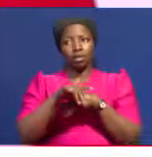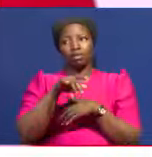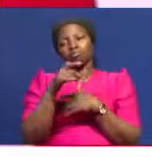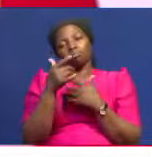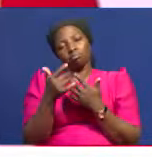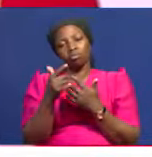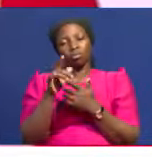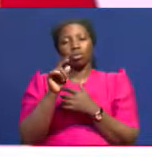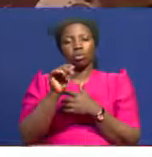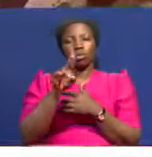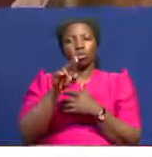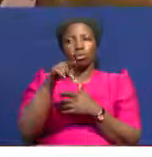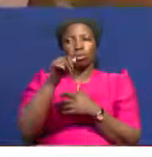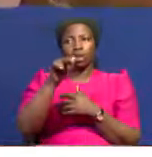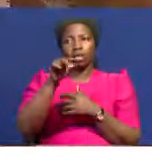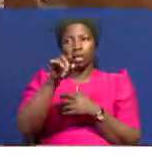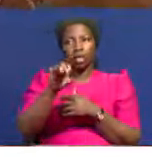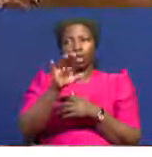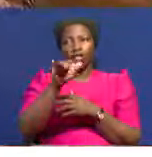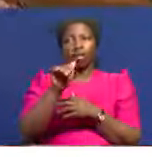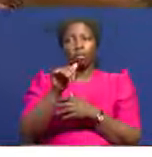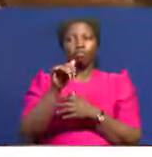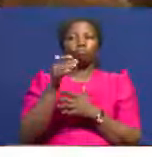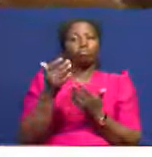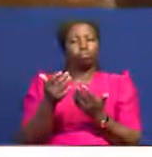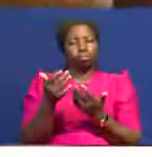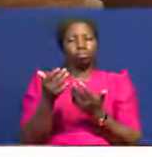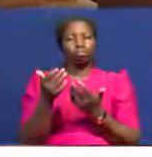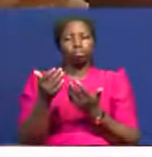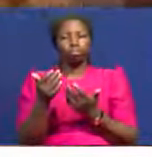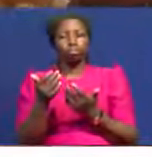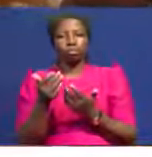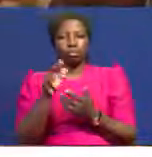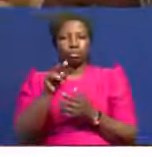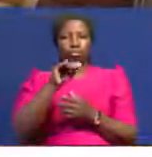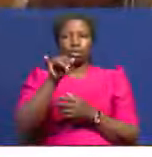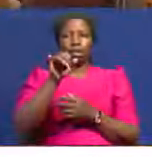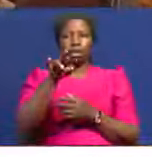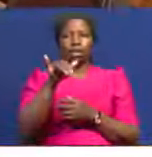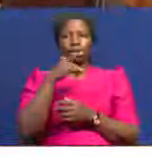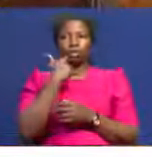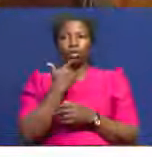Representative Jerry Minor. Give us in Minor, Legends Edition.